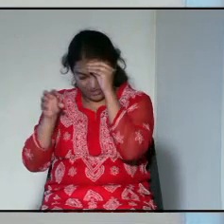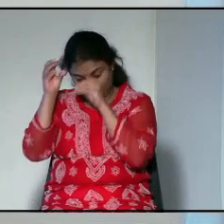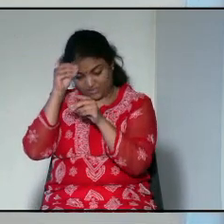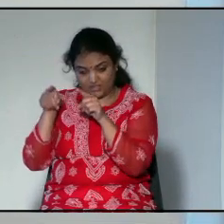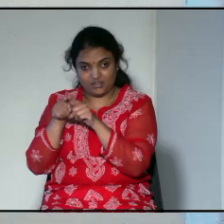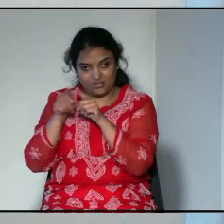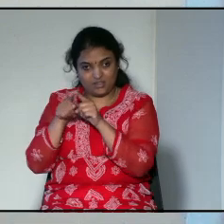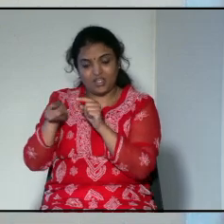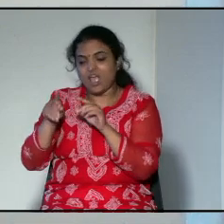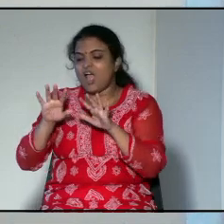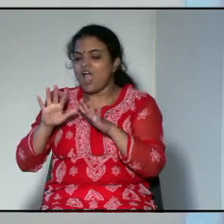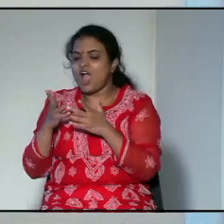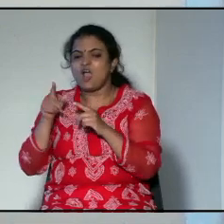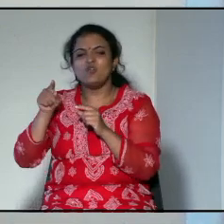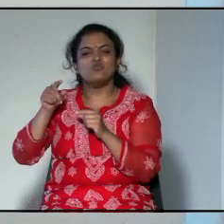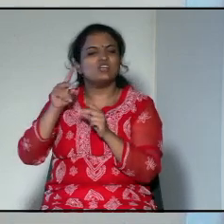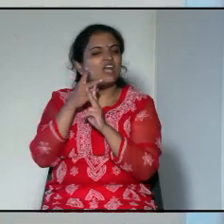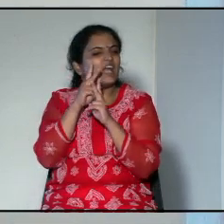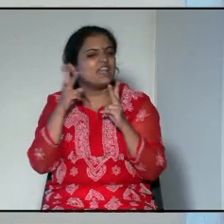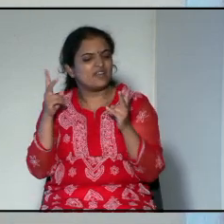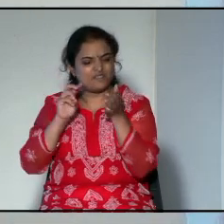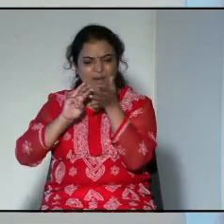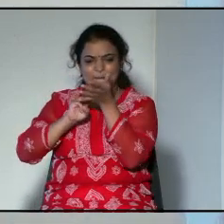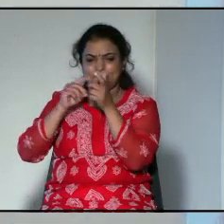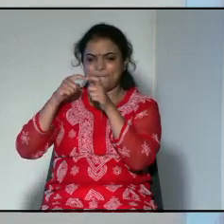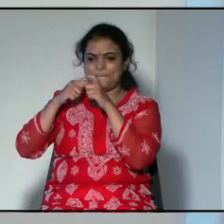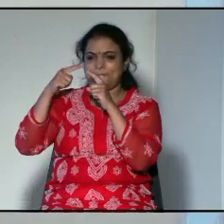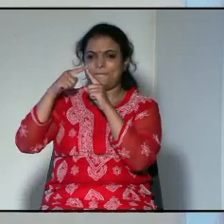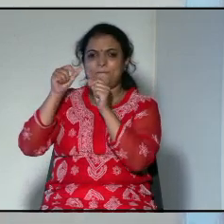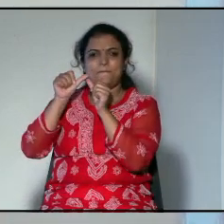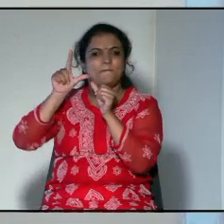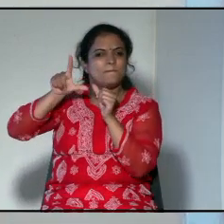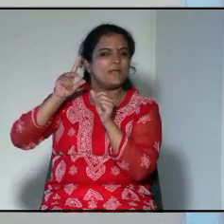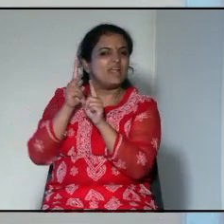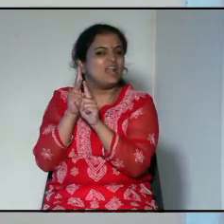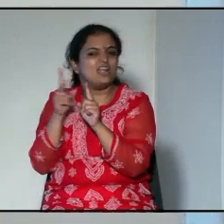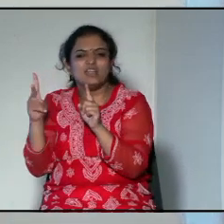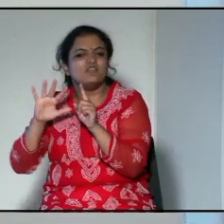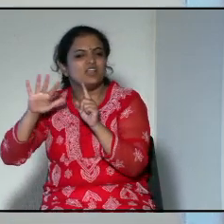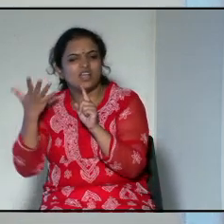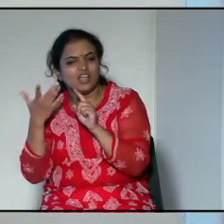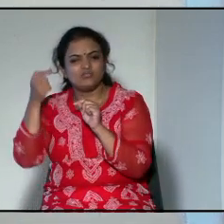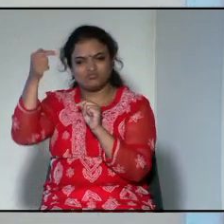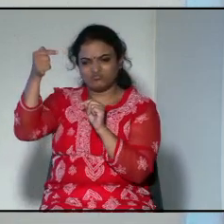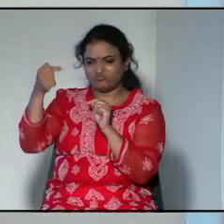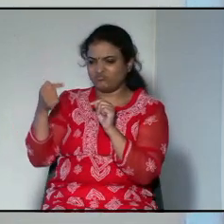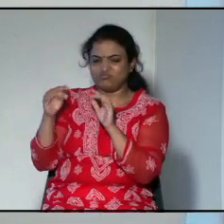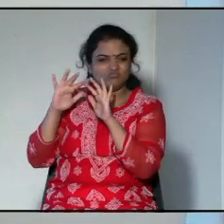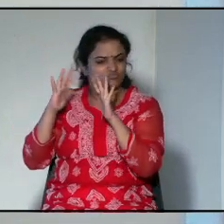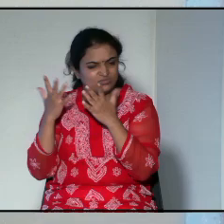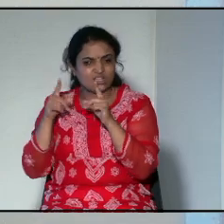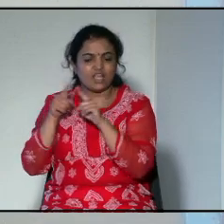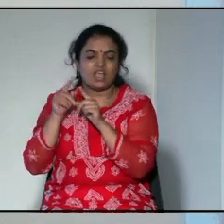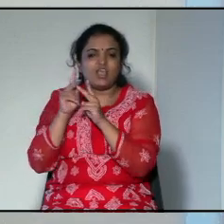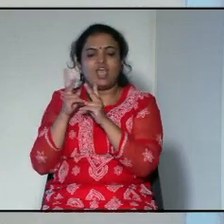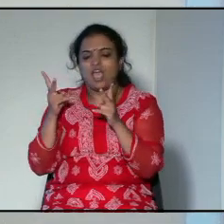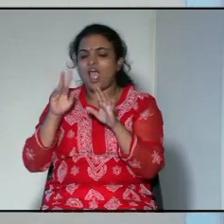of metal alloys and manufacturing processes, and the kinds of objects that each group produced and traded